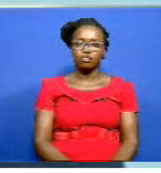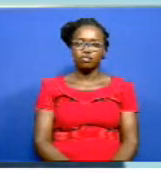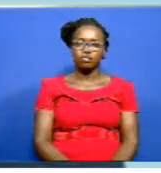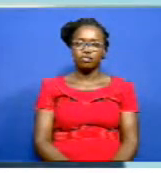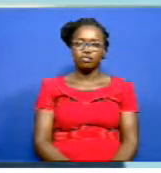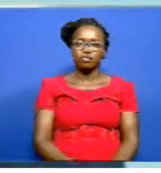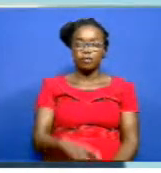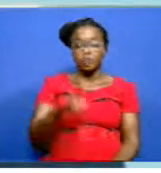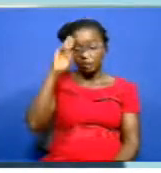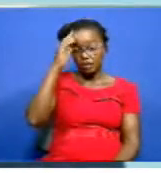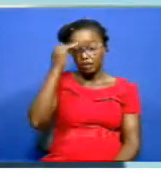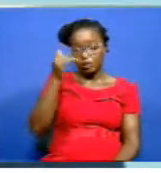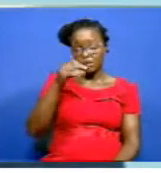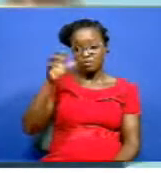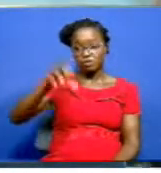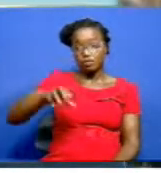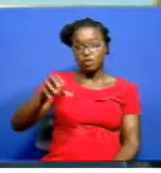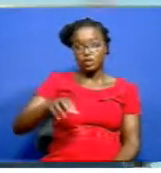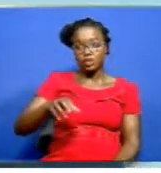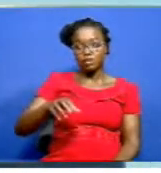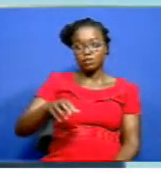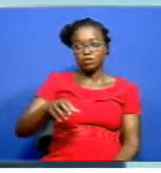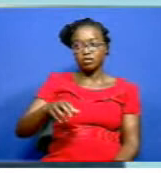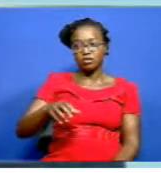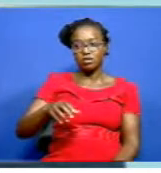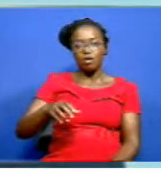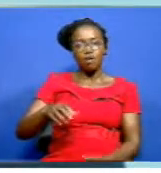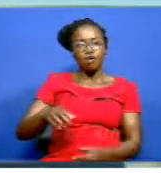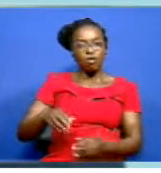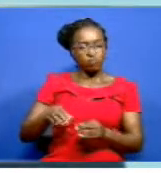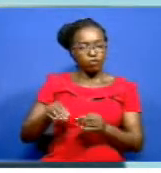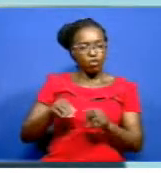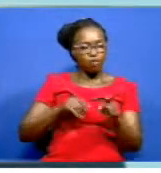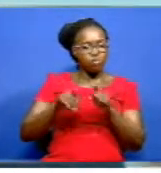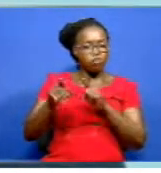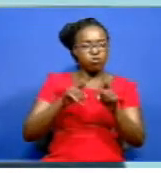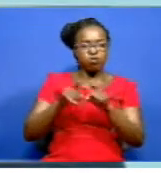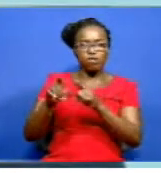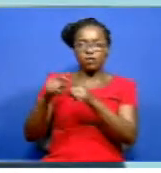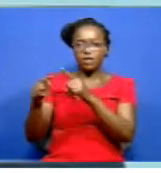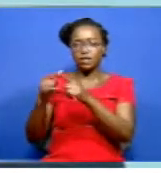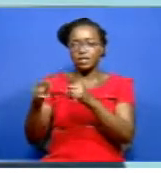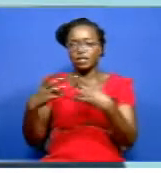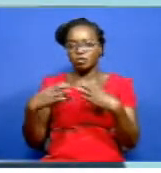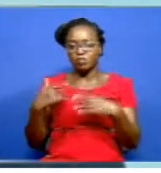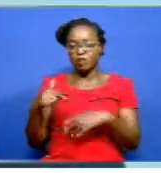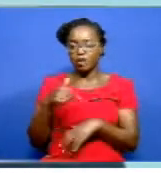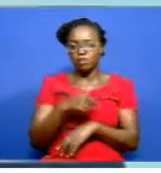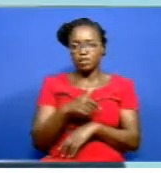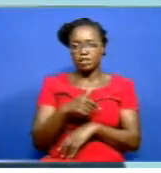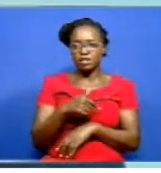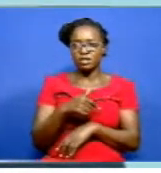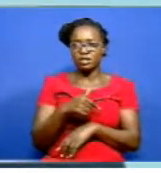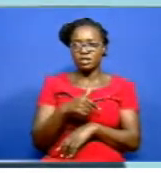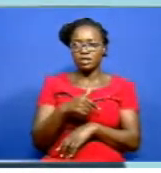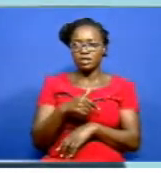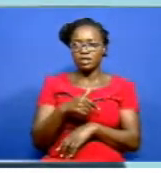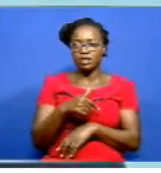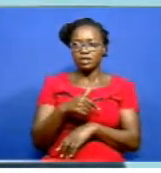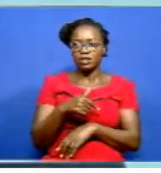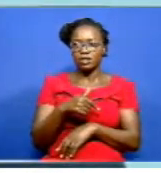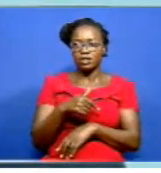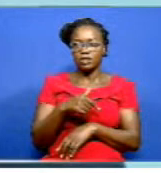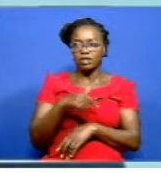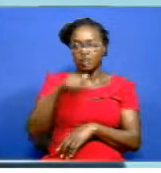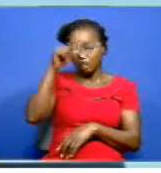The reason why these matatus are actually moving all over the place, sometimes killing our people, is because they're moving because the government